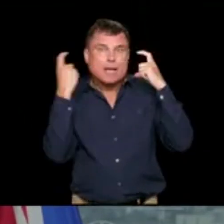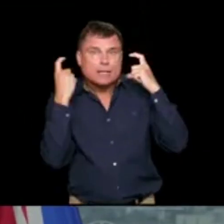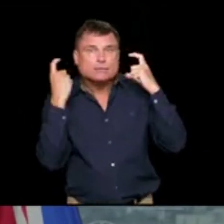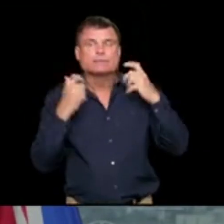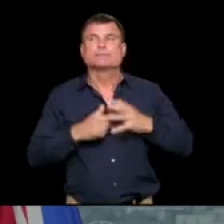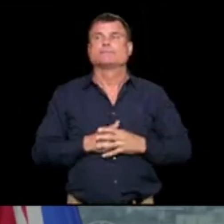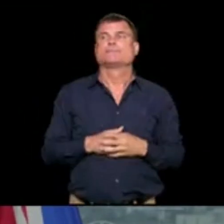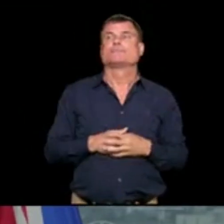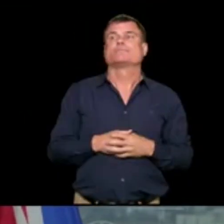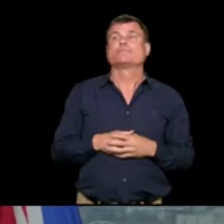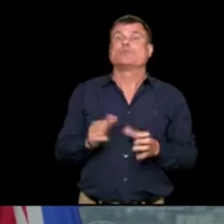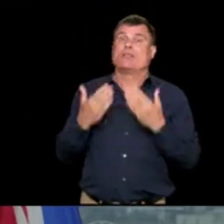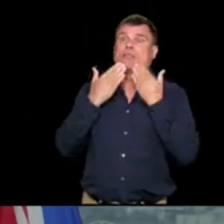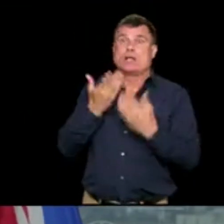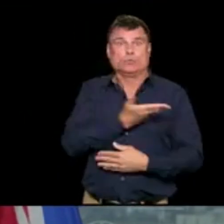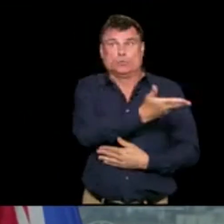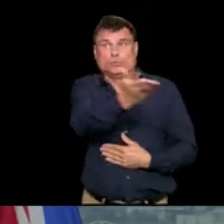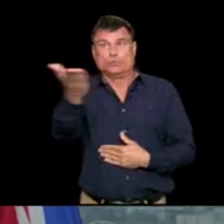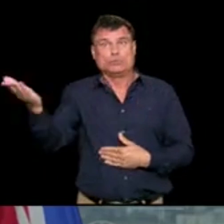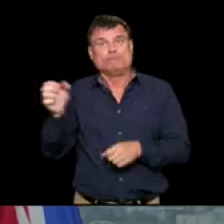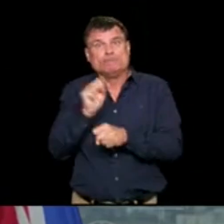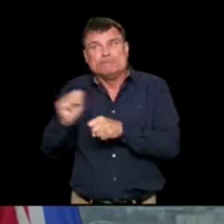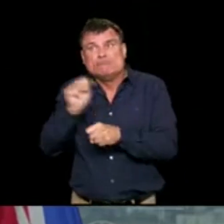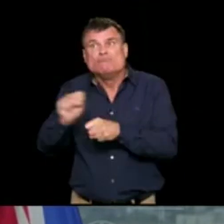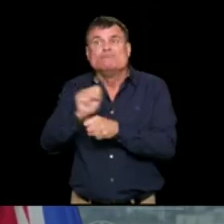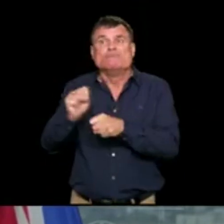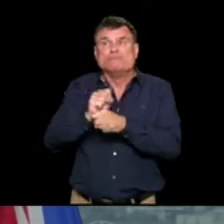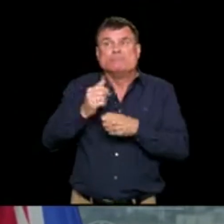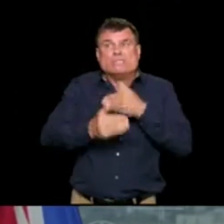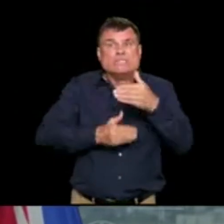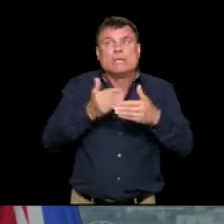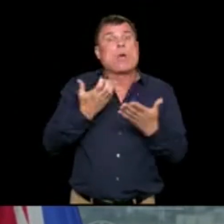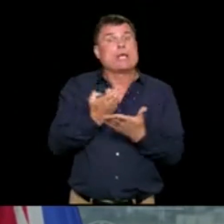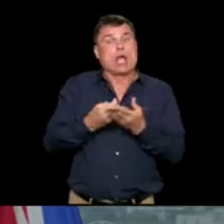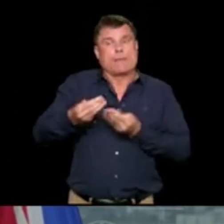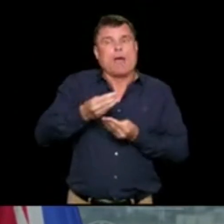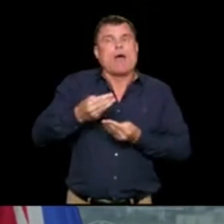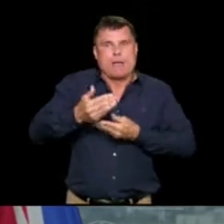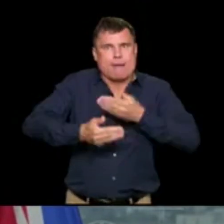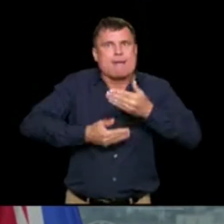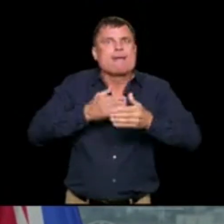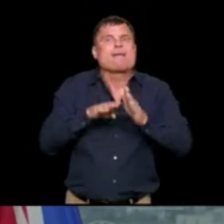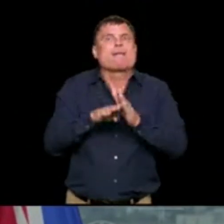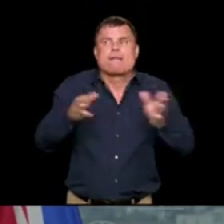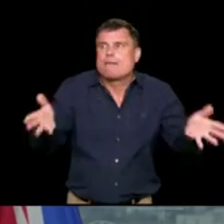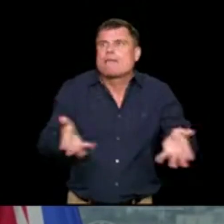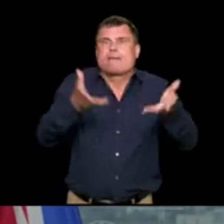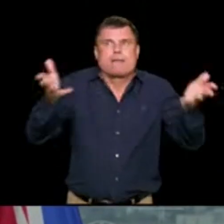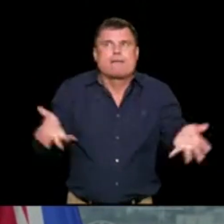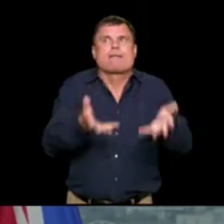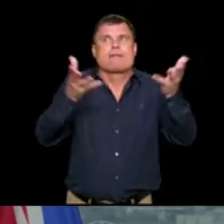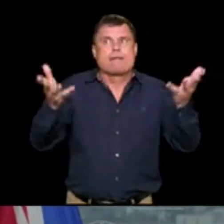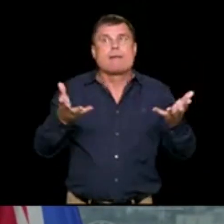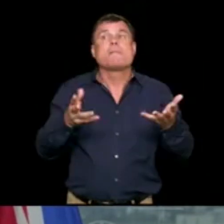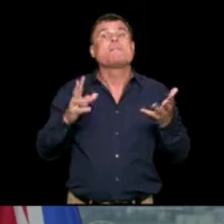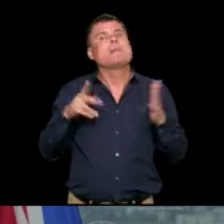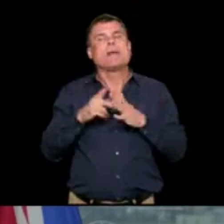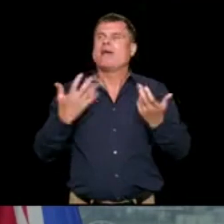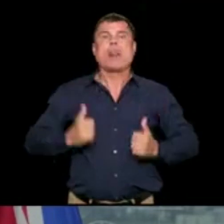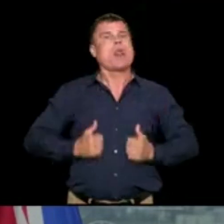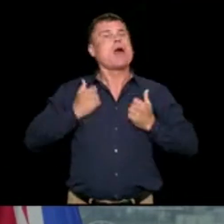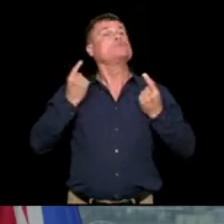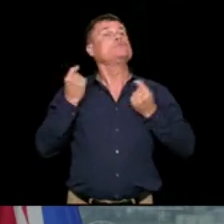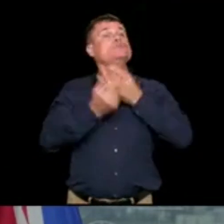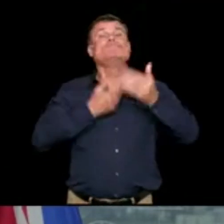masks. Thanks to those actions, our economies have begun to reopen again, and life is starting to resemble normalcy, at least